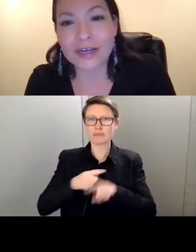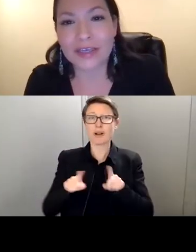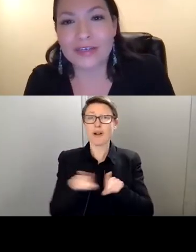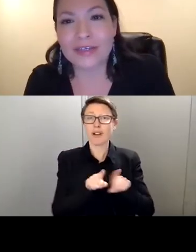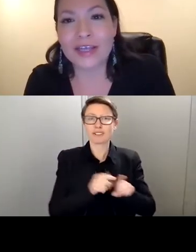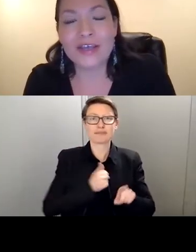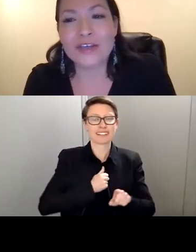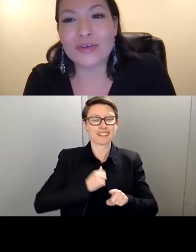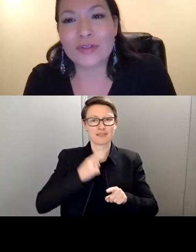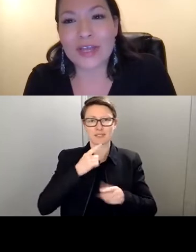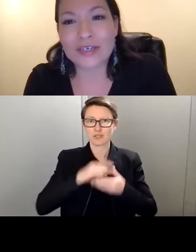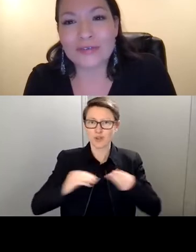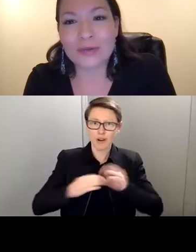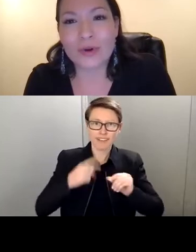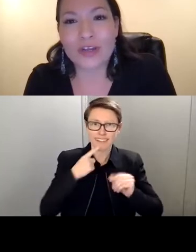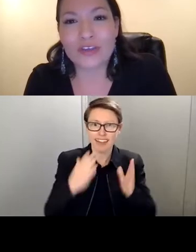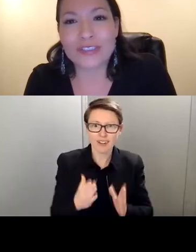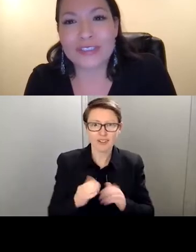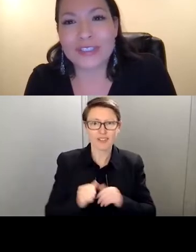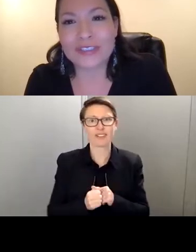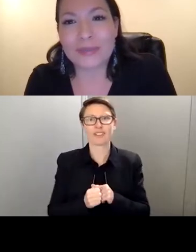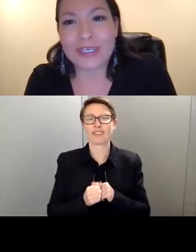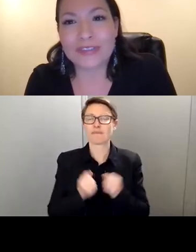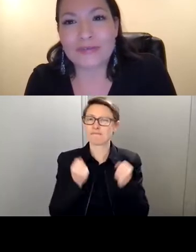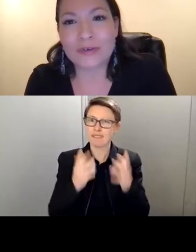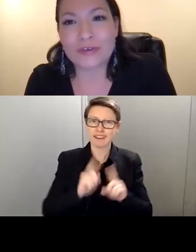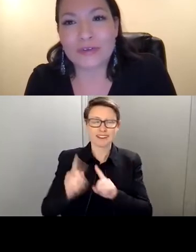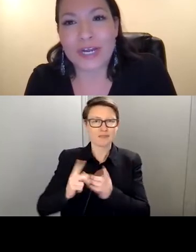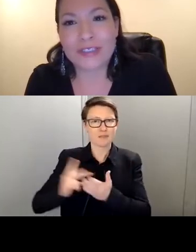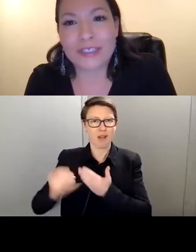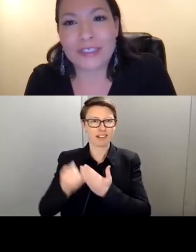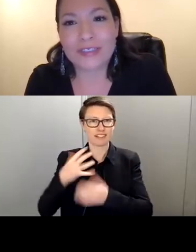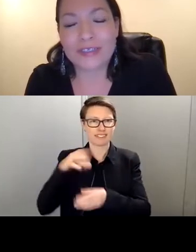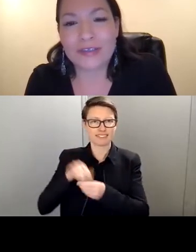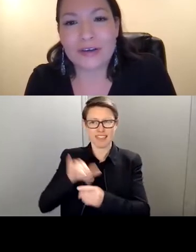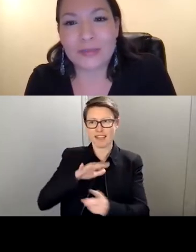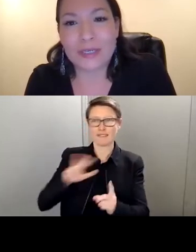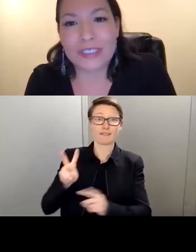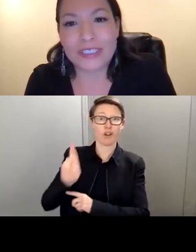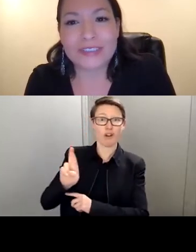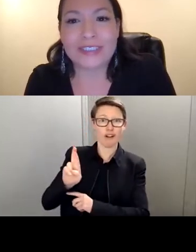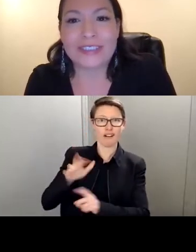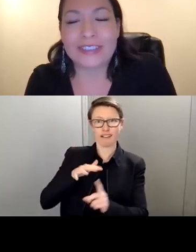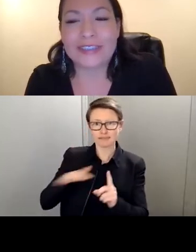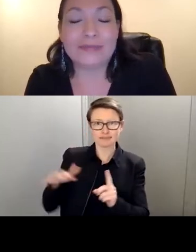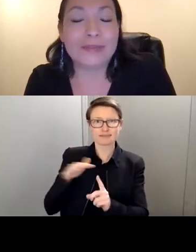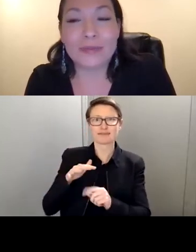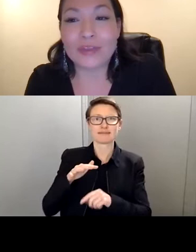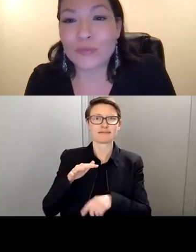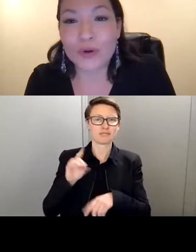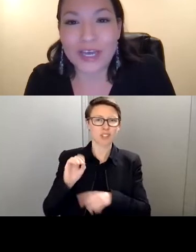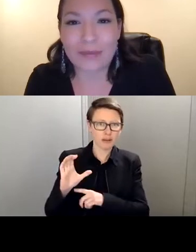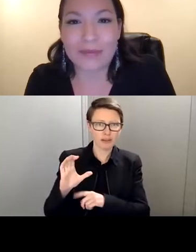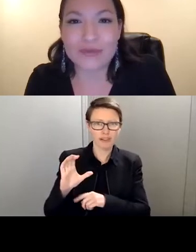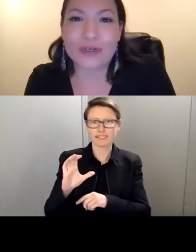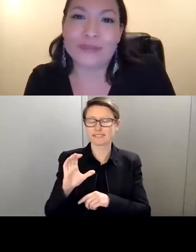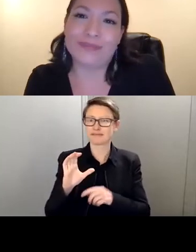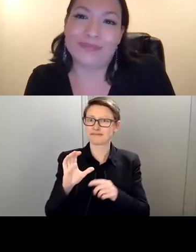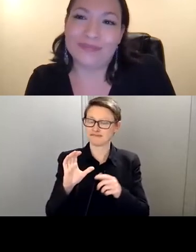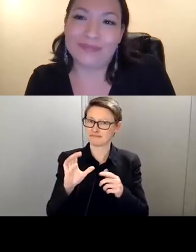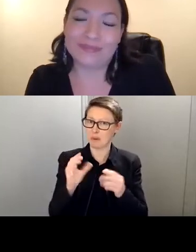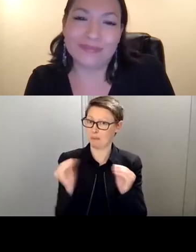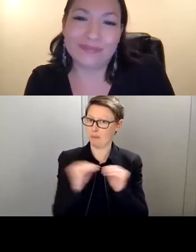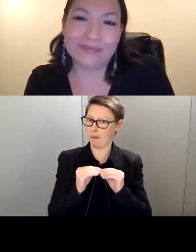storyteller and do a lot of different projects in that space of virtual reality and documentaries and much more to come, I'm